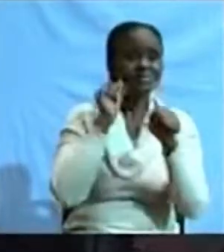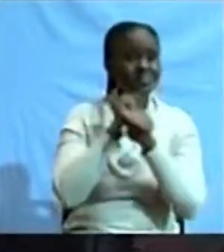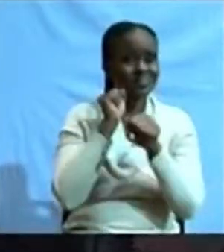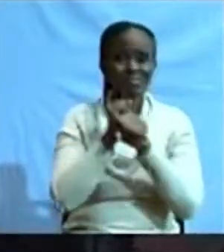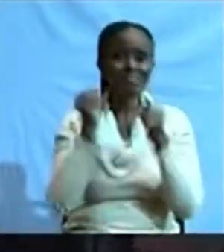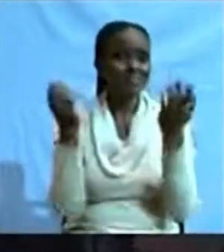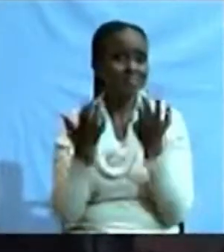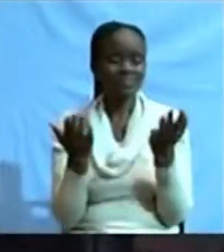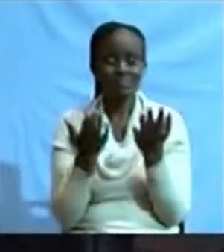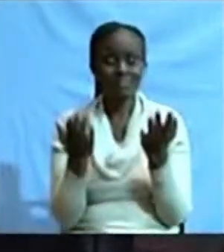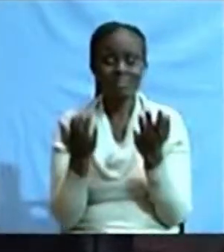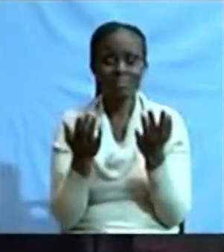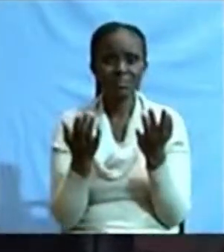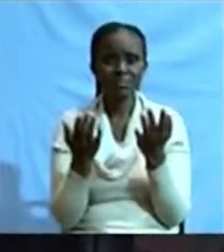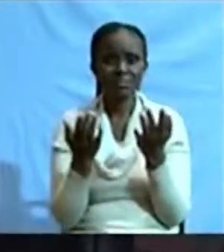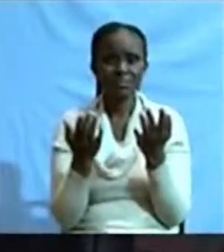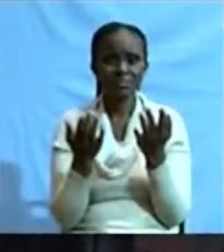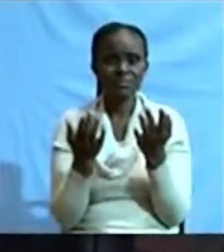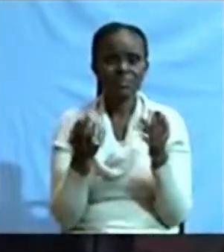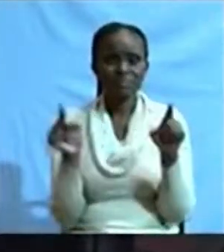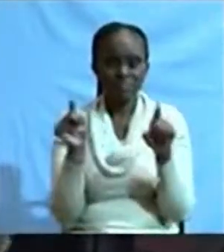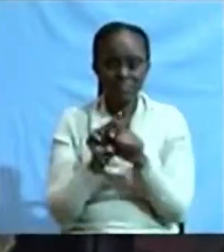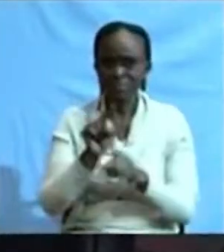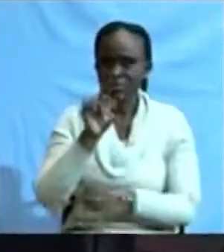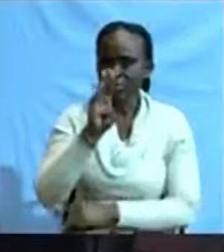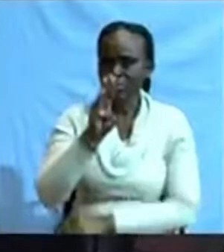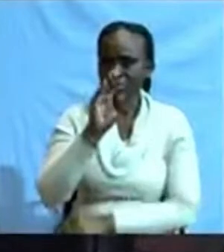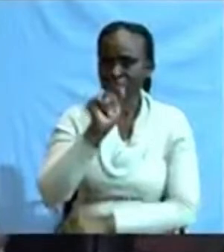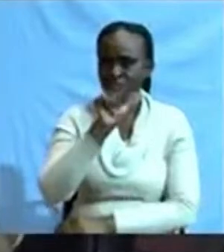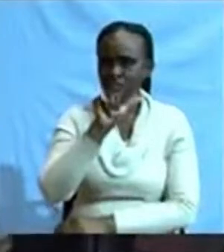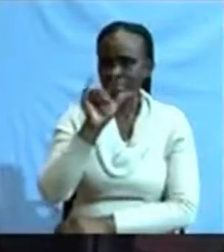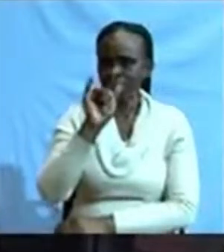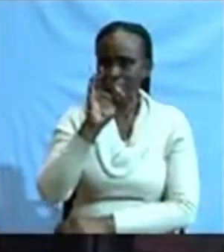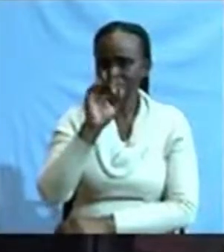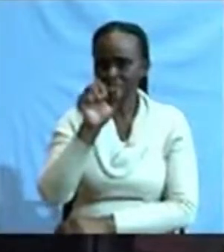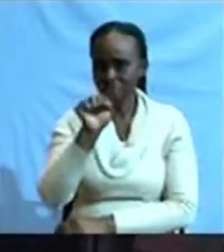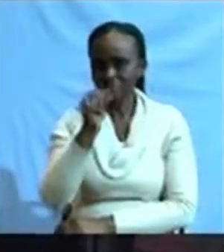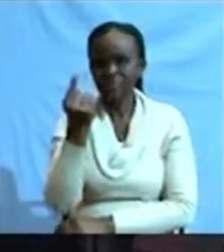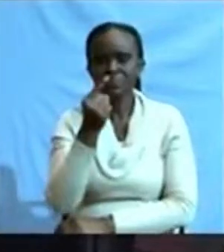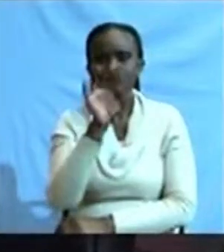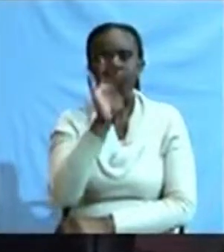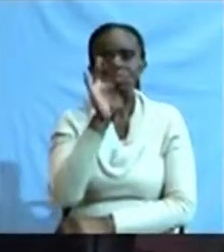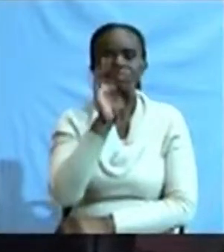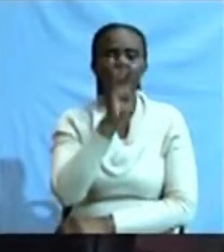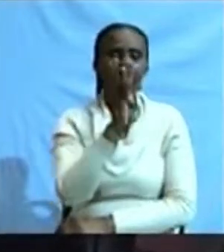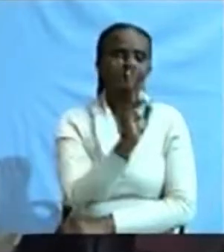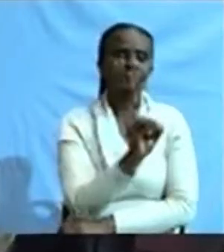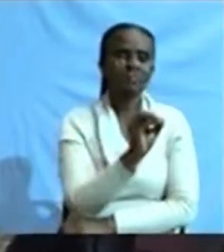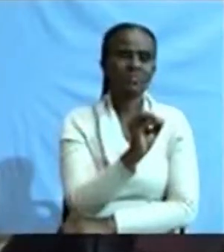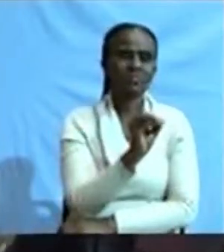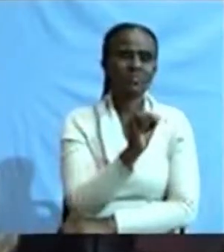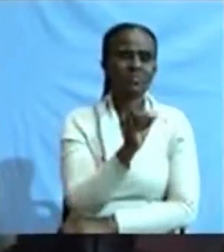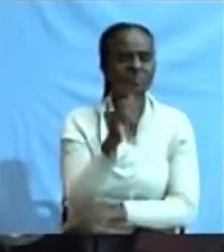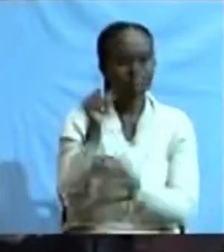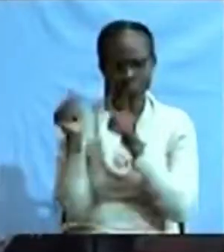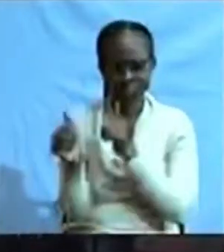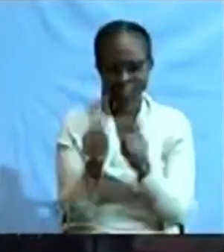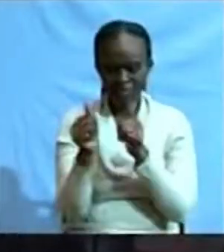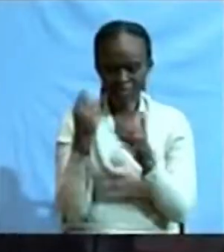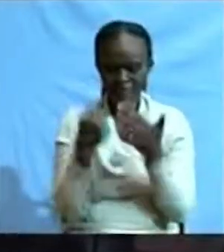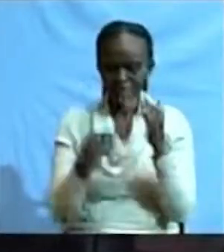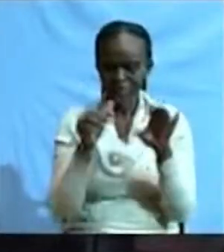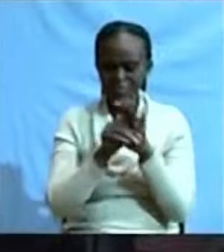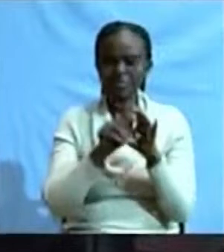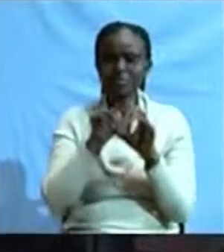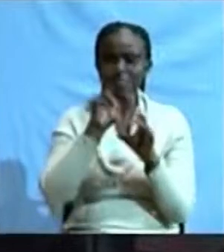work, then bailiffs, you only choose 40. What actions are stated in the